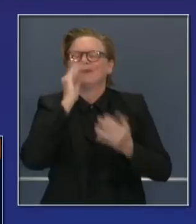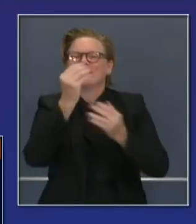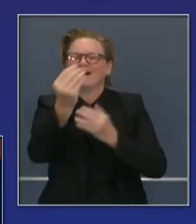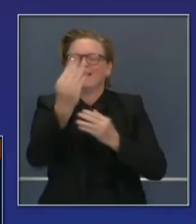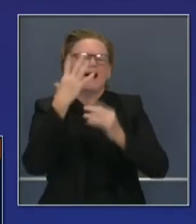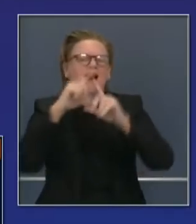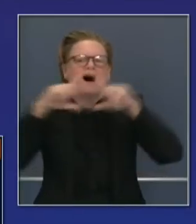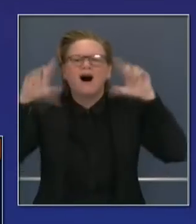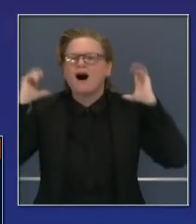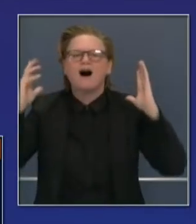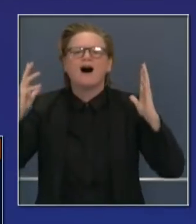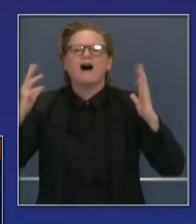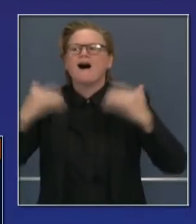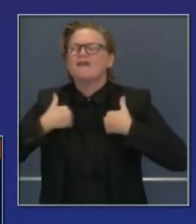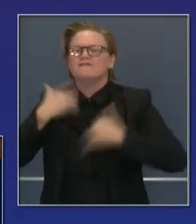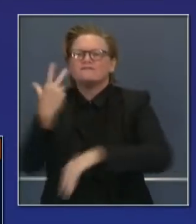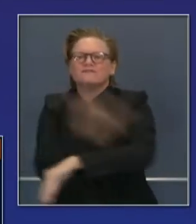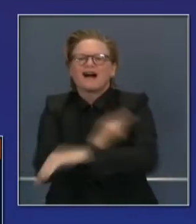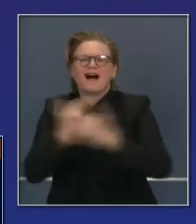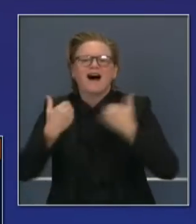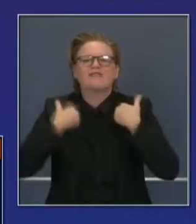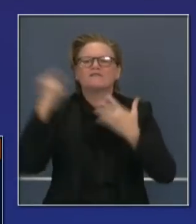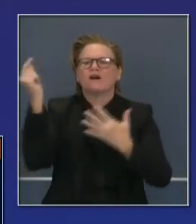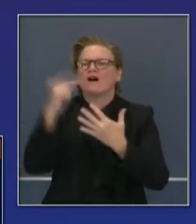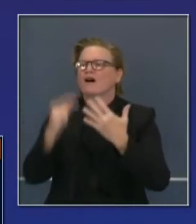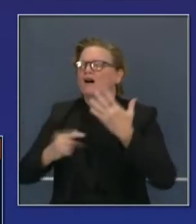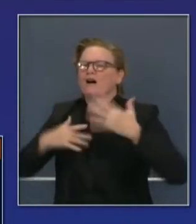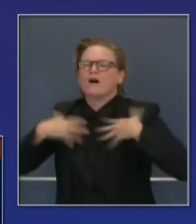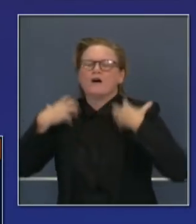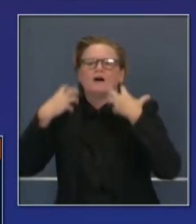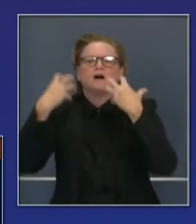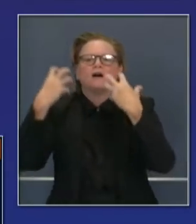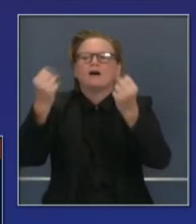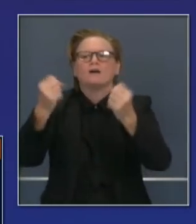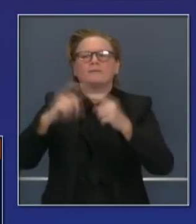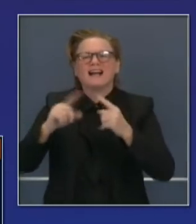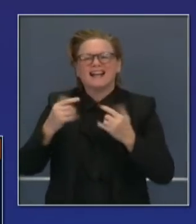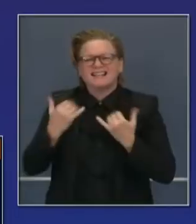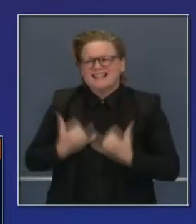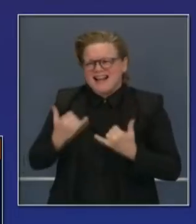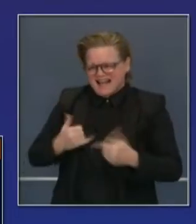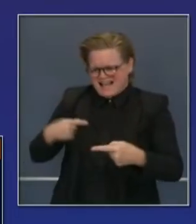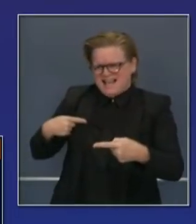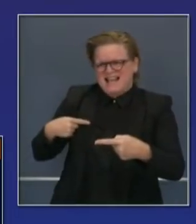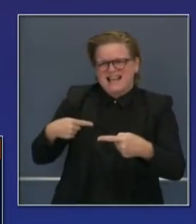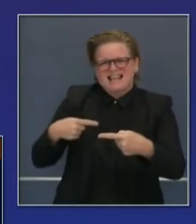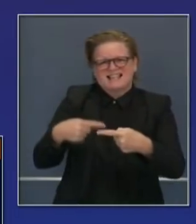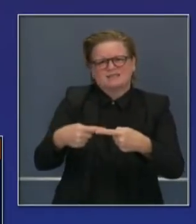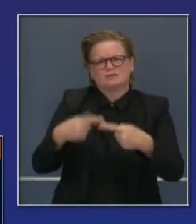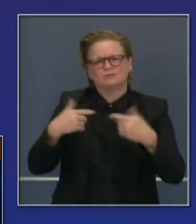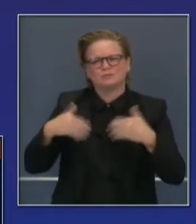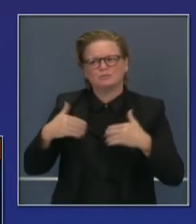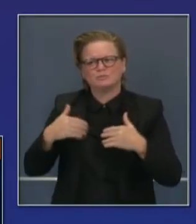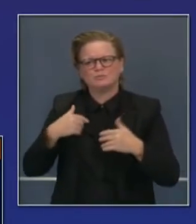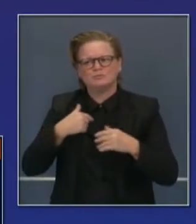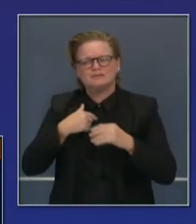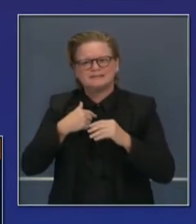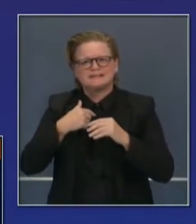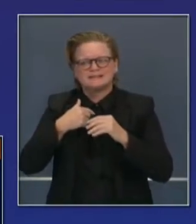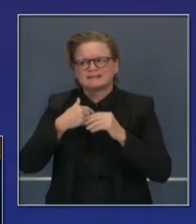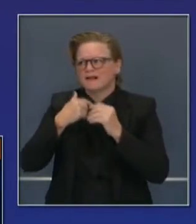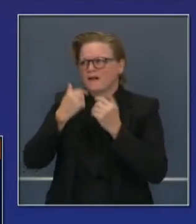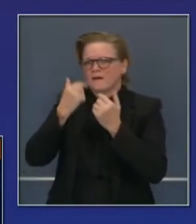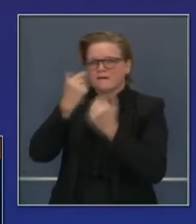third wave of a pandemic with a vaccine that's not under development, a vaccine that's now being distributed, not by